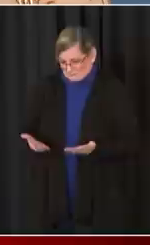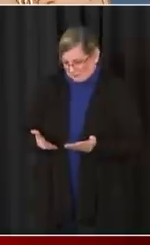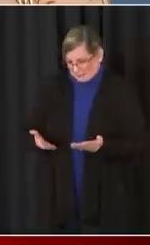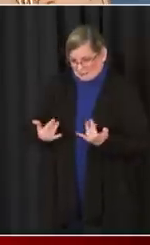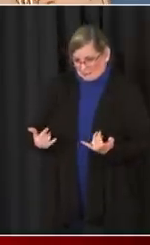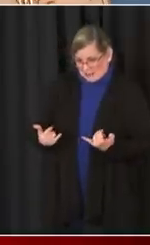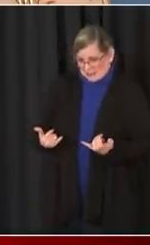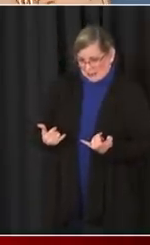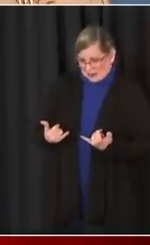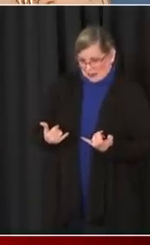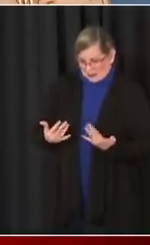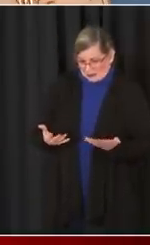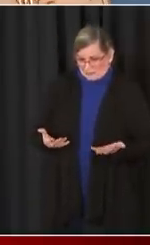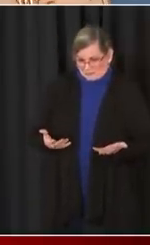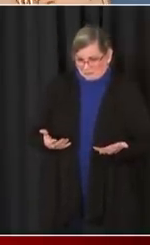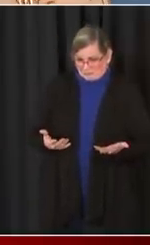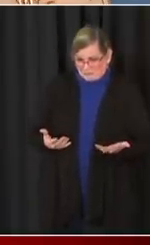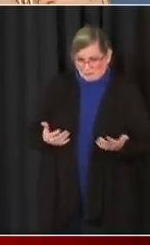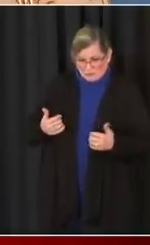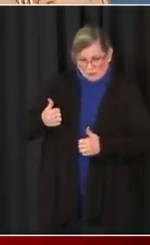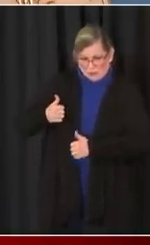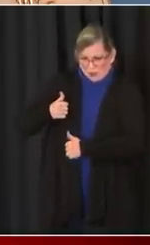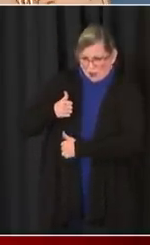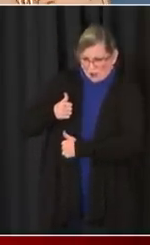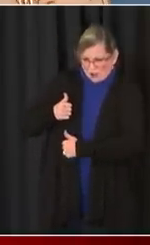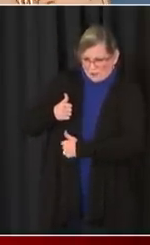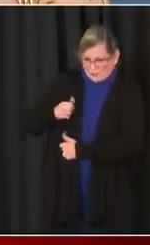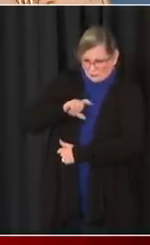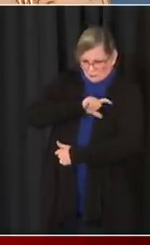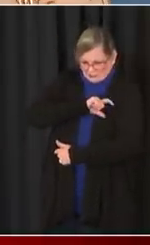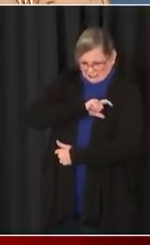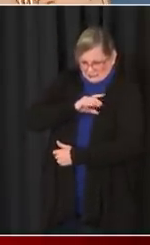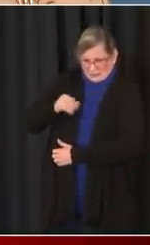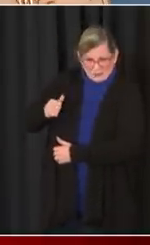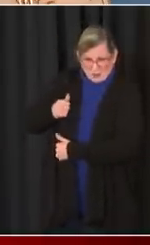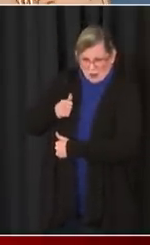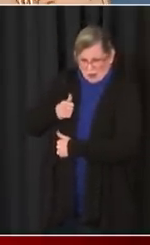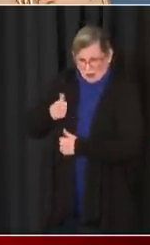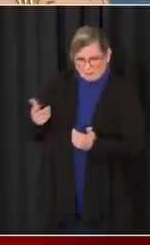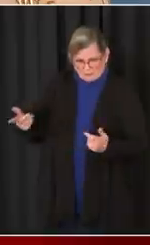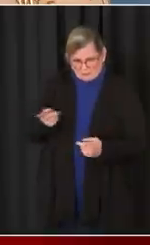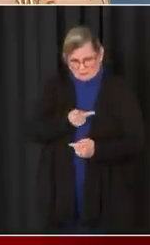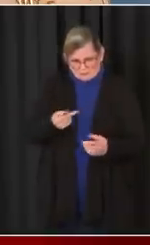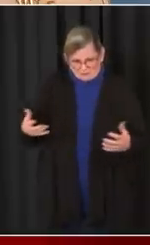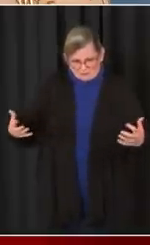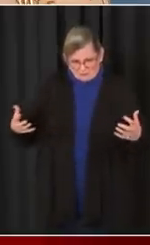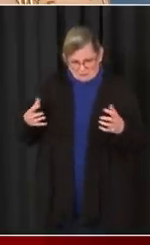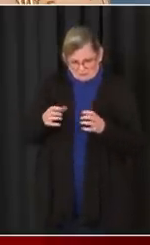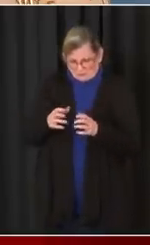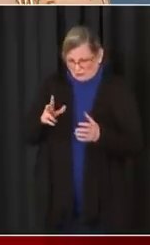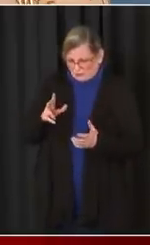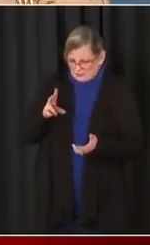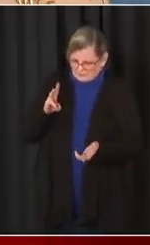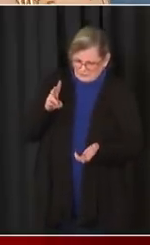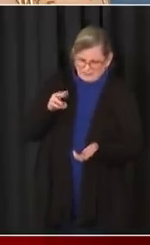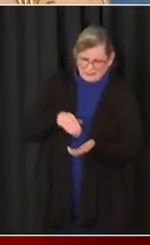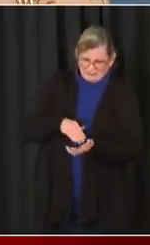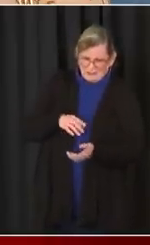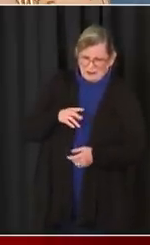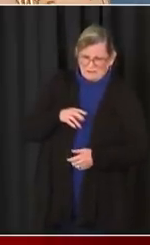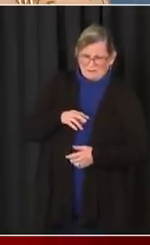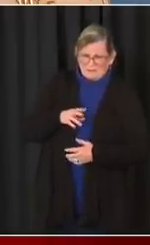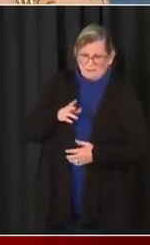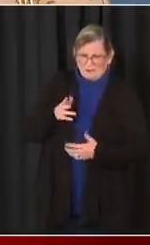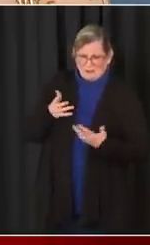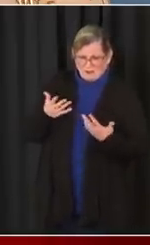with a force that's 3,700 strong, but shrinking. I sit before you with